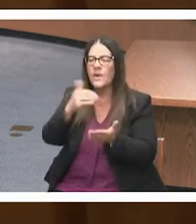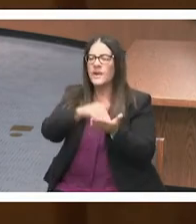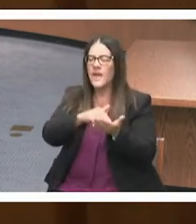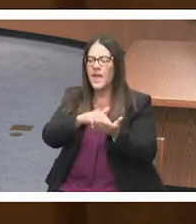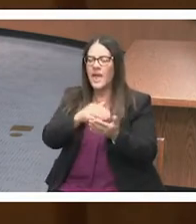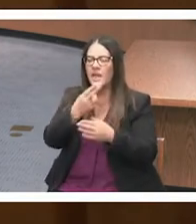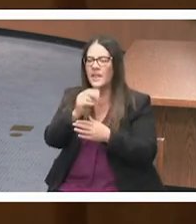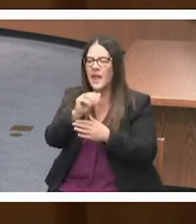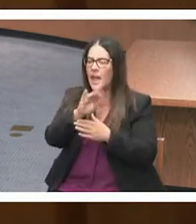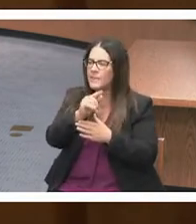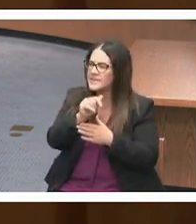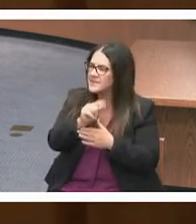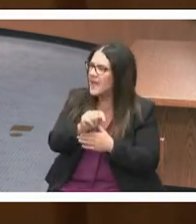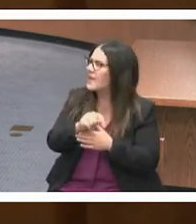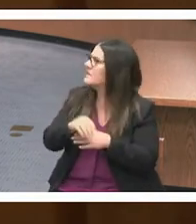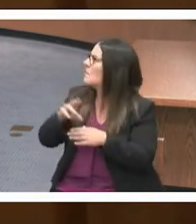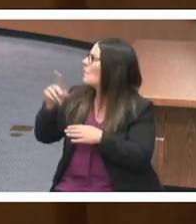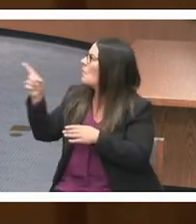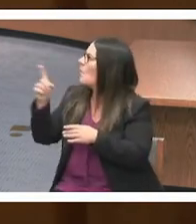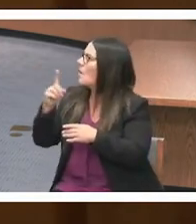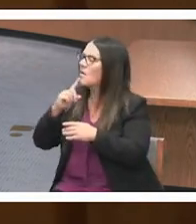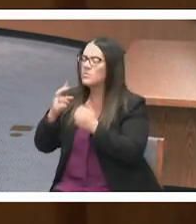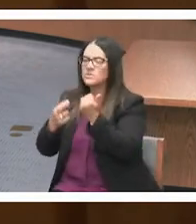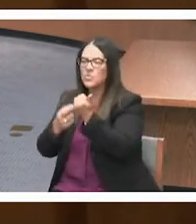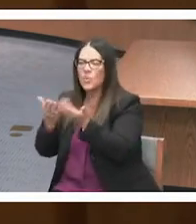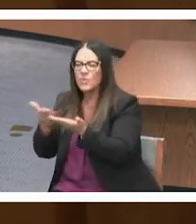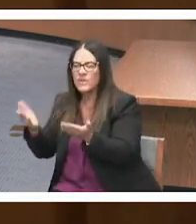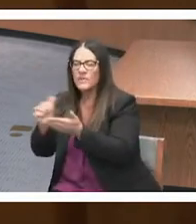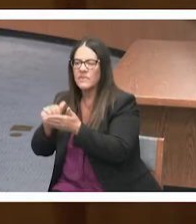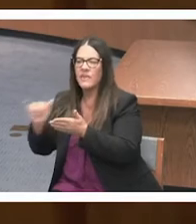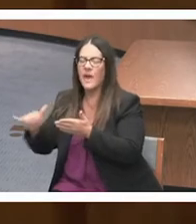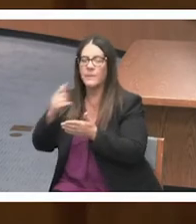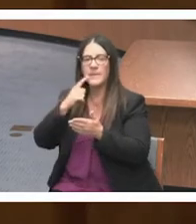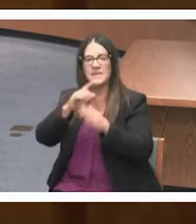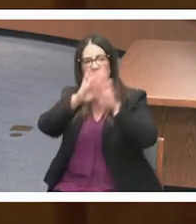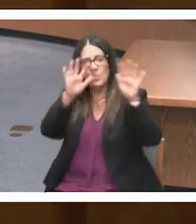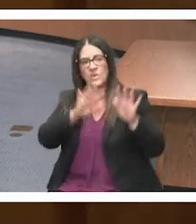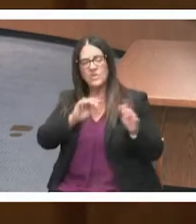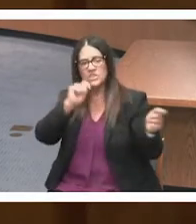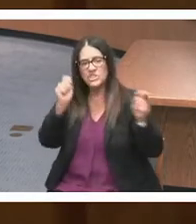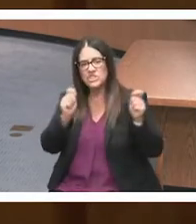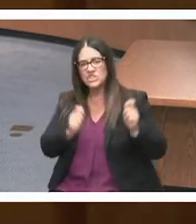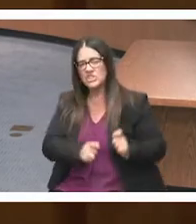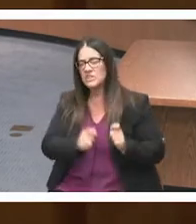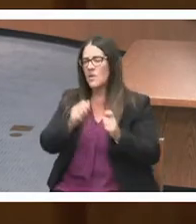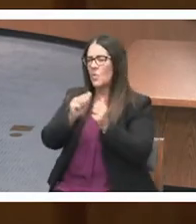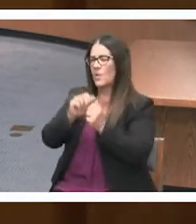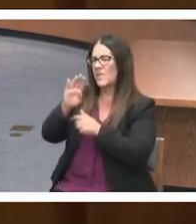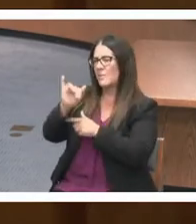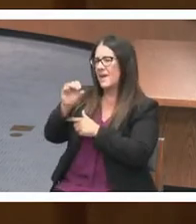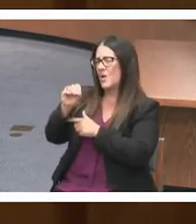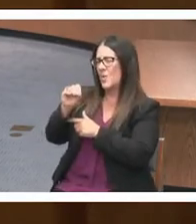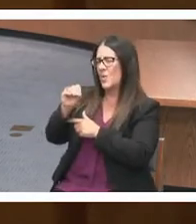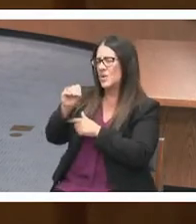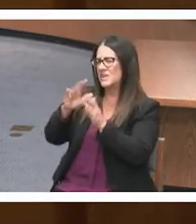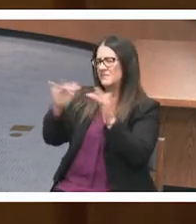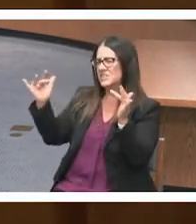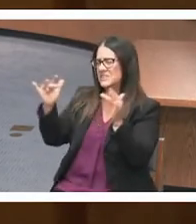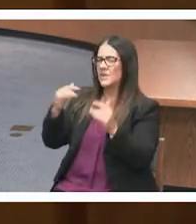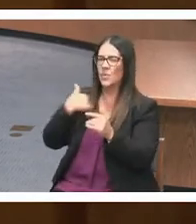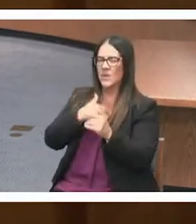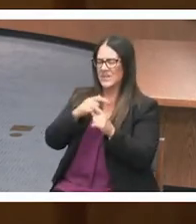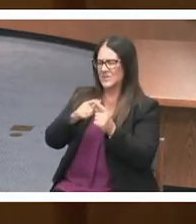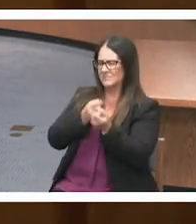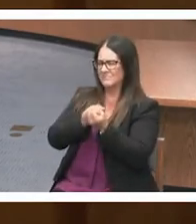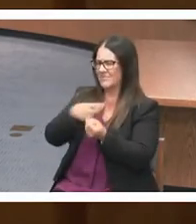see here. Given climate change, given these threats on biodiversity, we have to enable these projects to